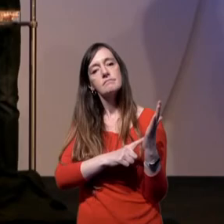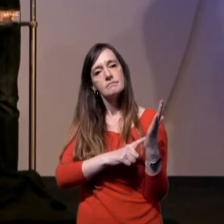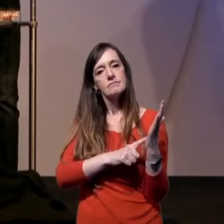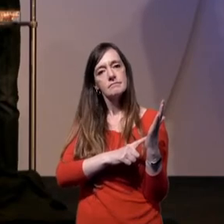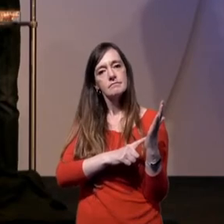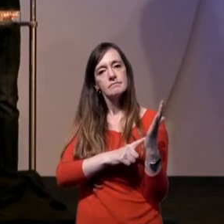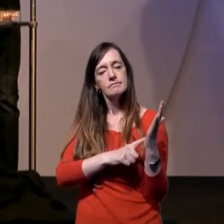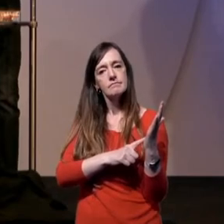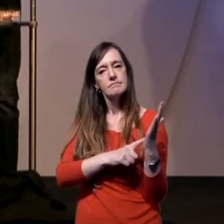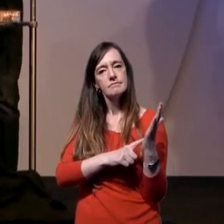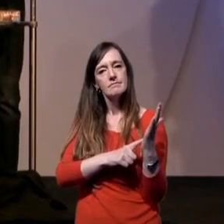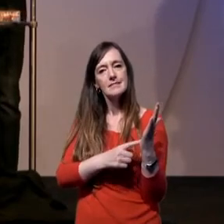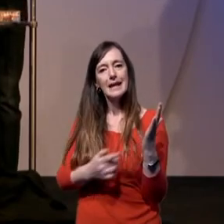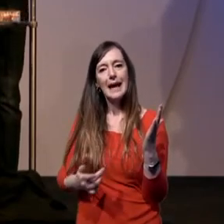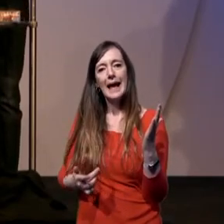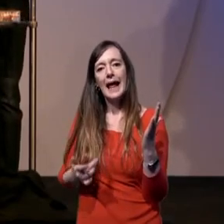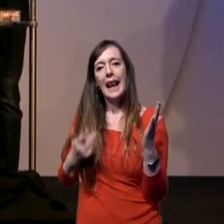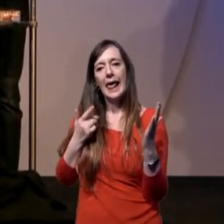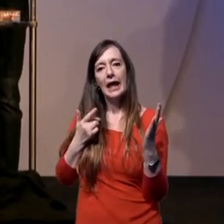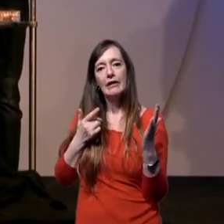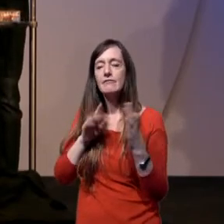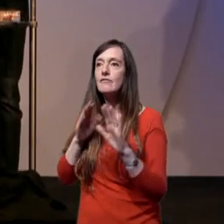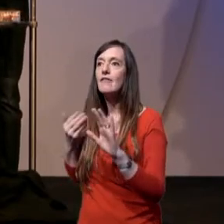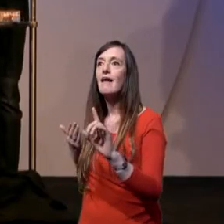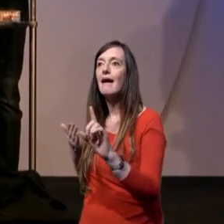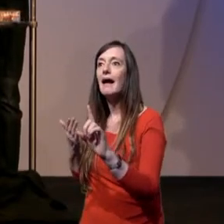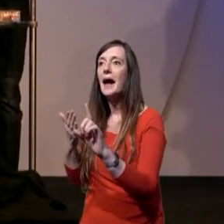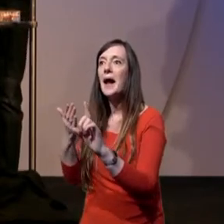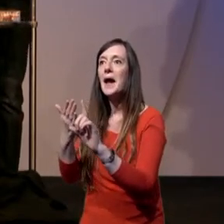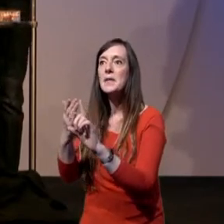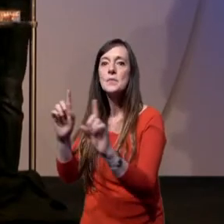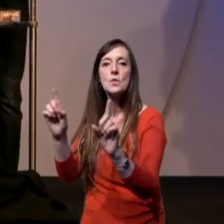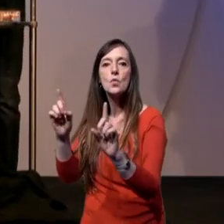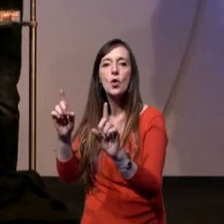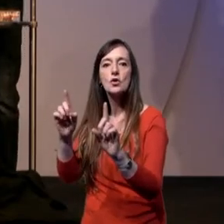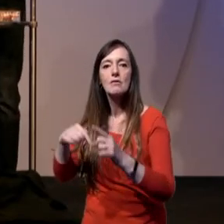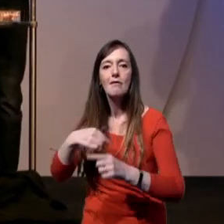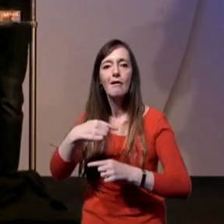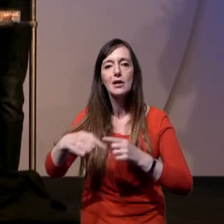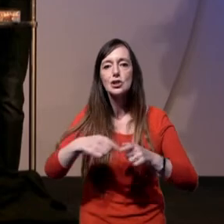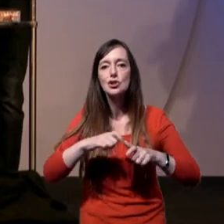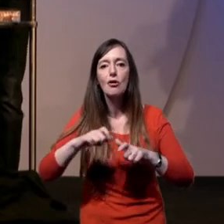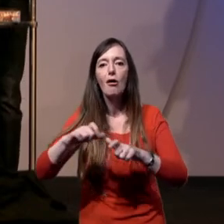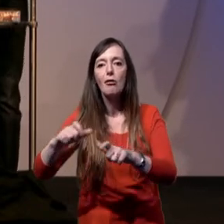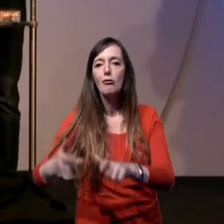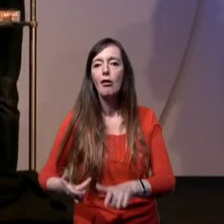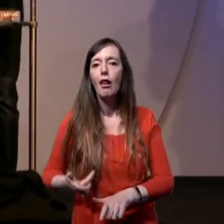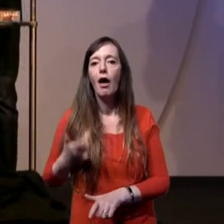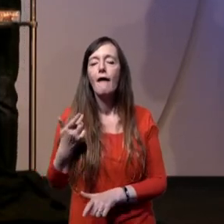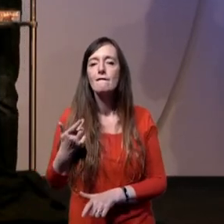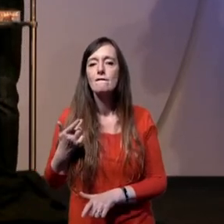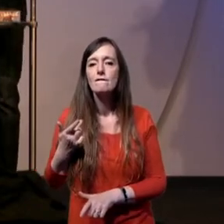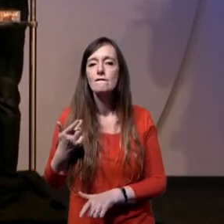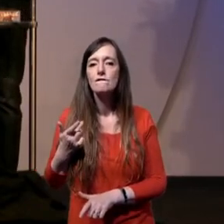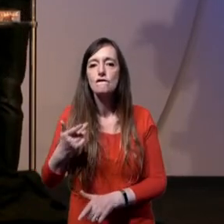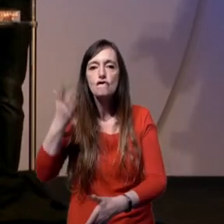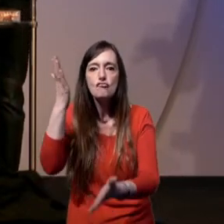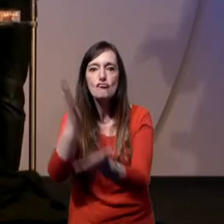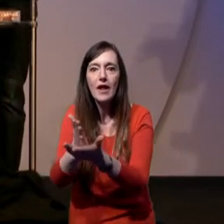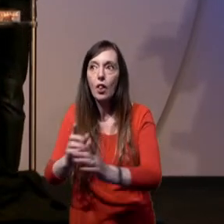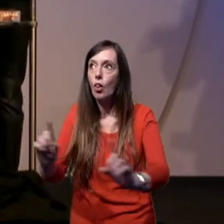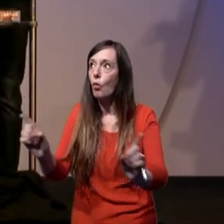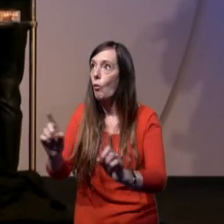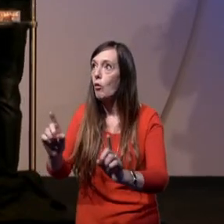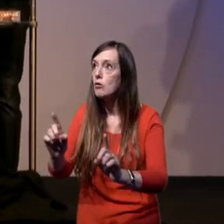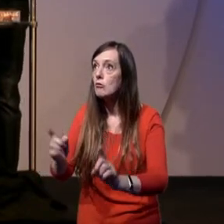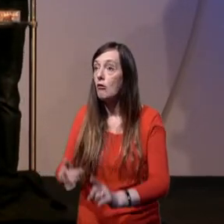live for eternal life. To keep in mind the reality of life and death, and to